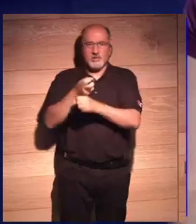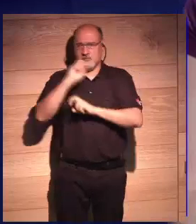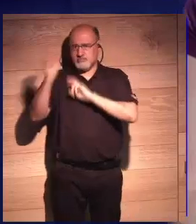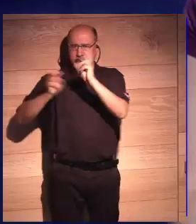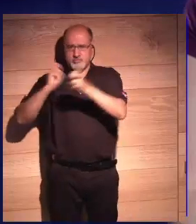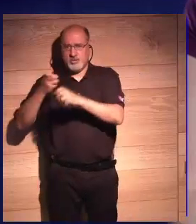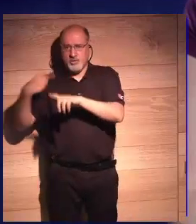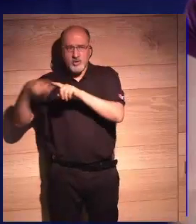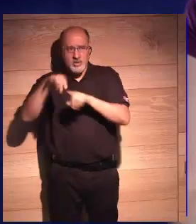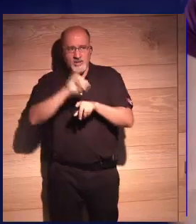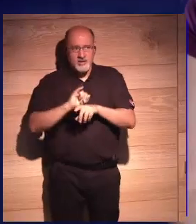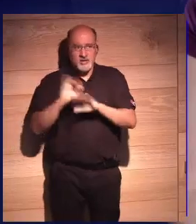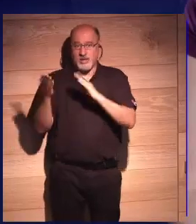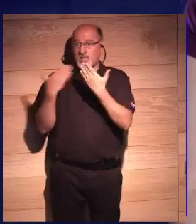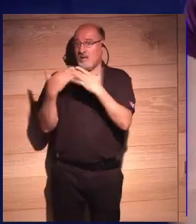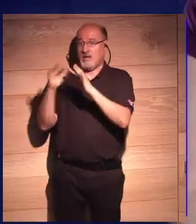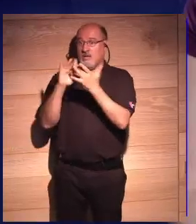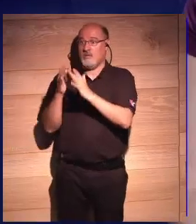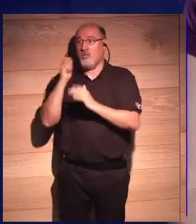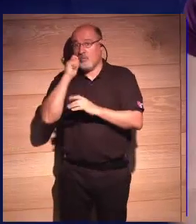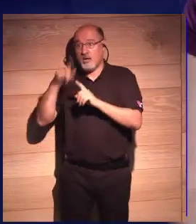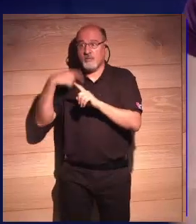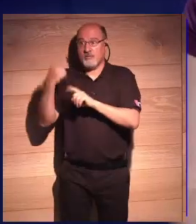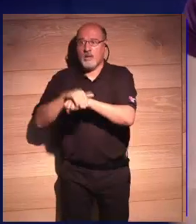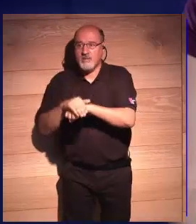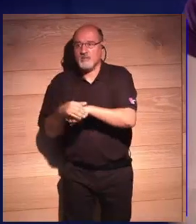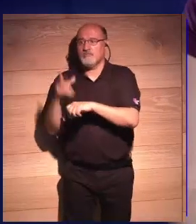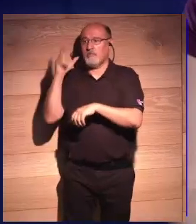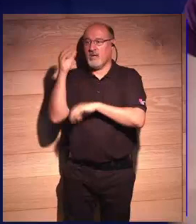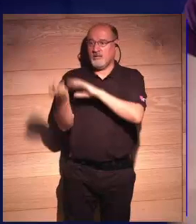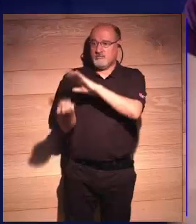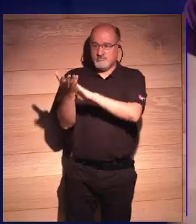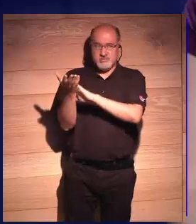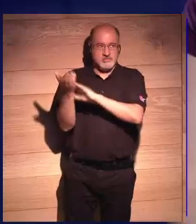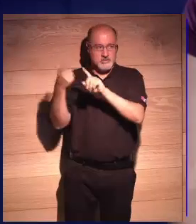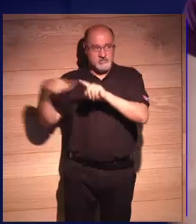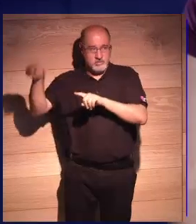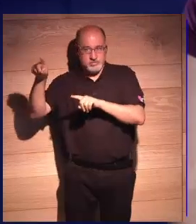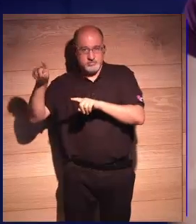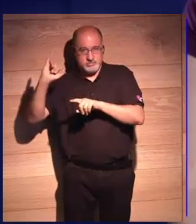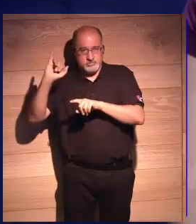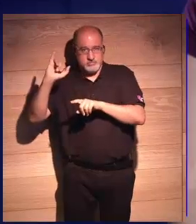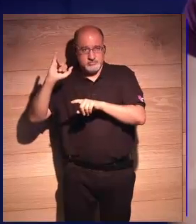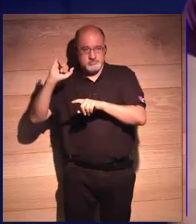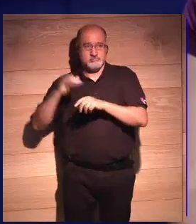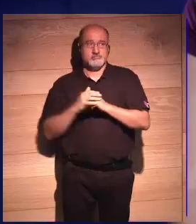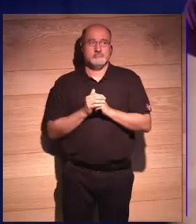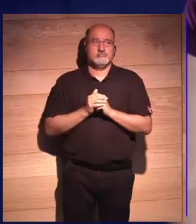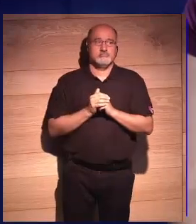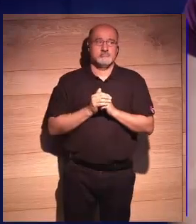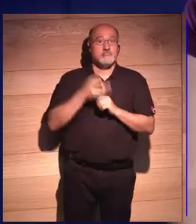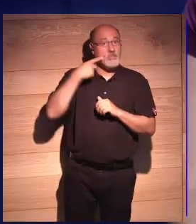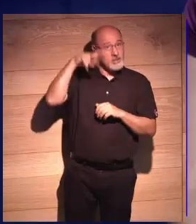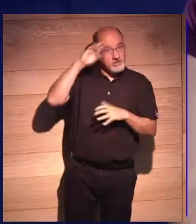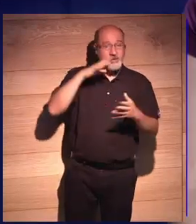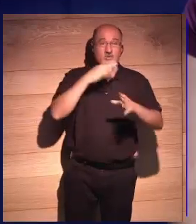but inside there's economy. There are different things. There are human relationships with whom you can make a friend. You can make a